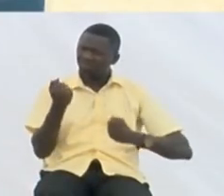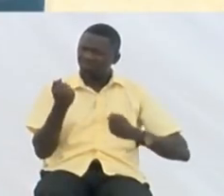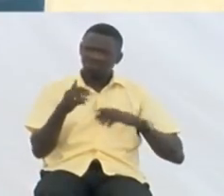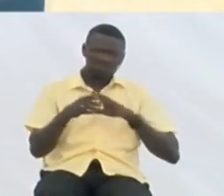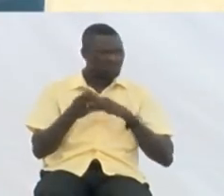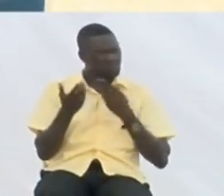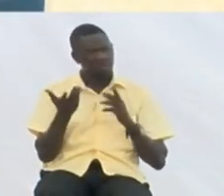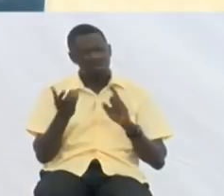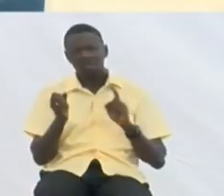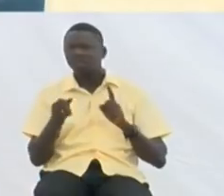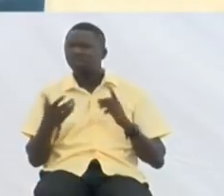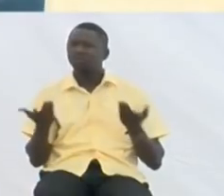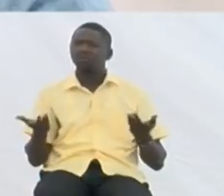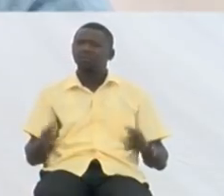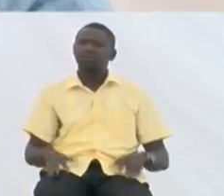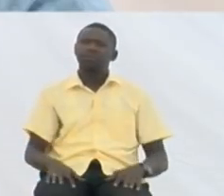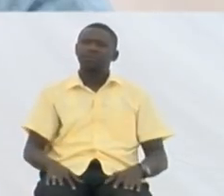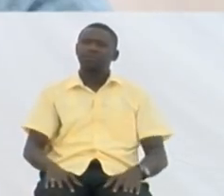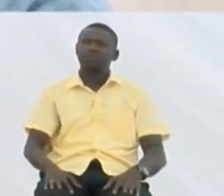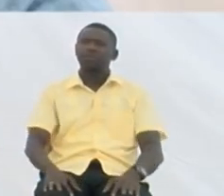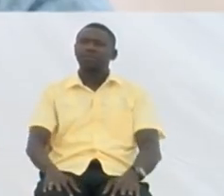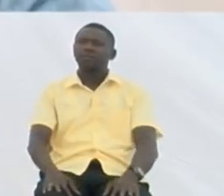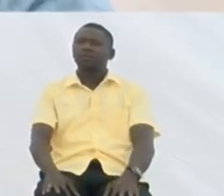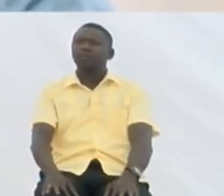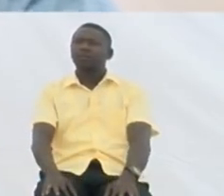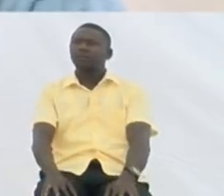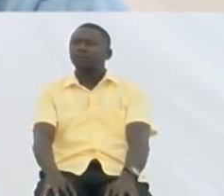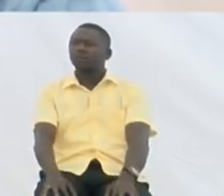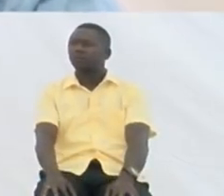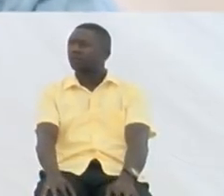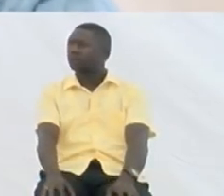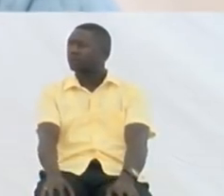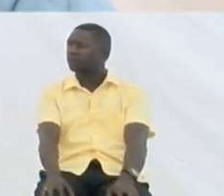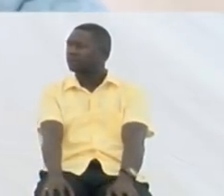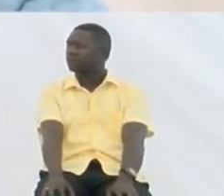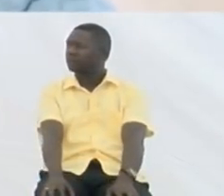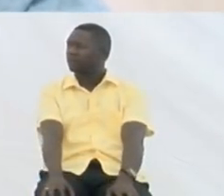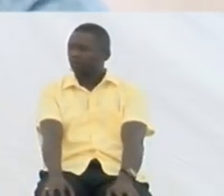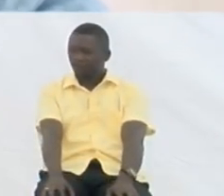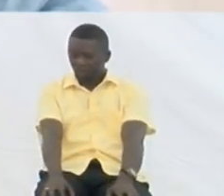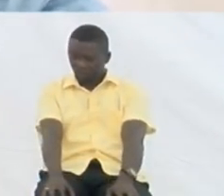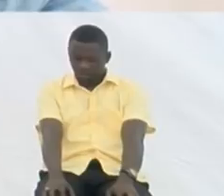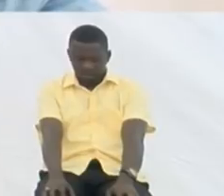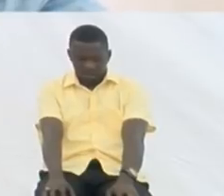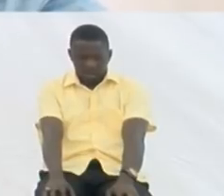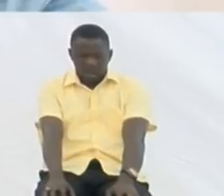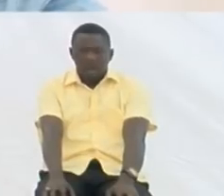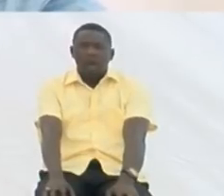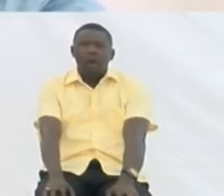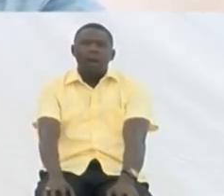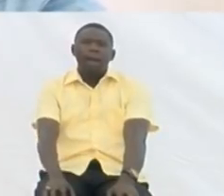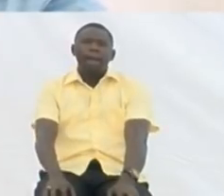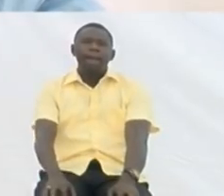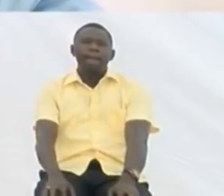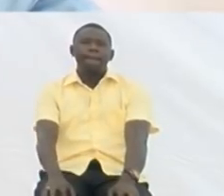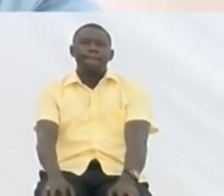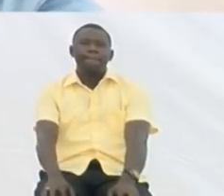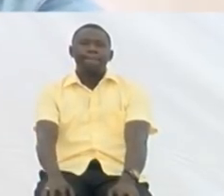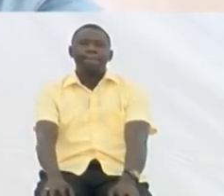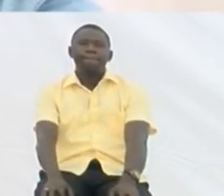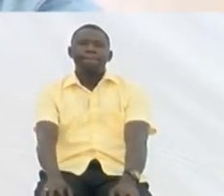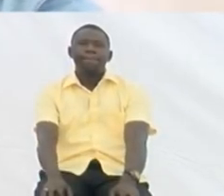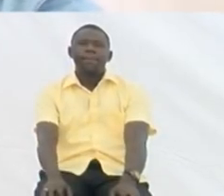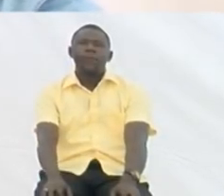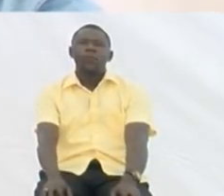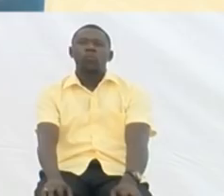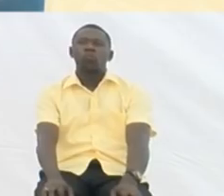ka bata Solo Bojang ani o mulu menu fonal nata wo nya nin tan tangolu be tan tangolu kosila so fo ila cross ro kono ate